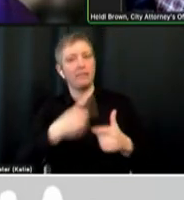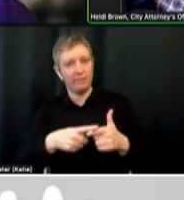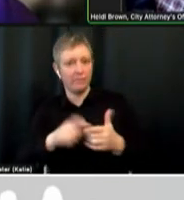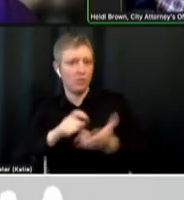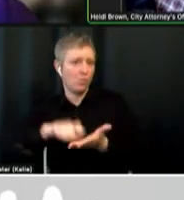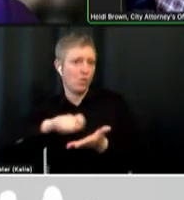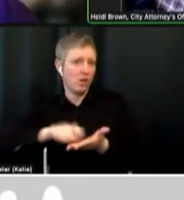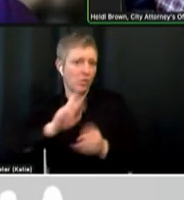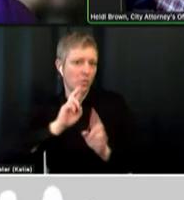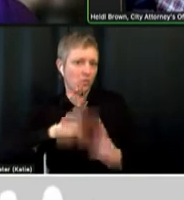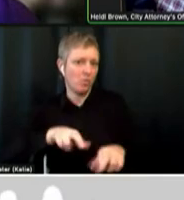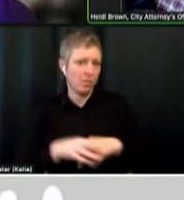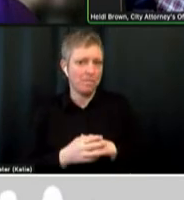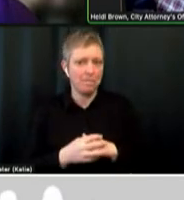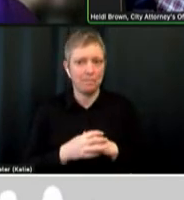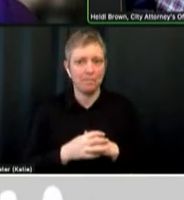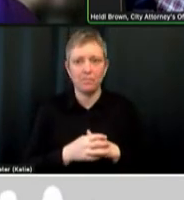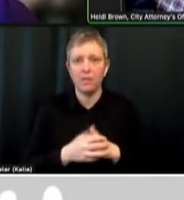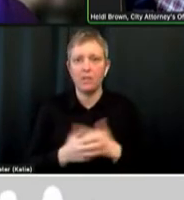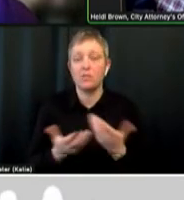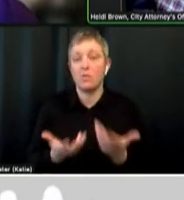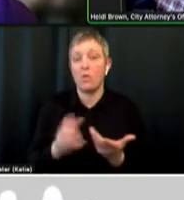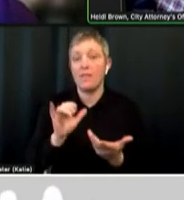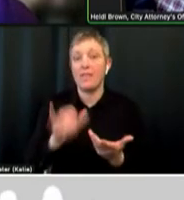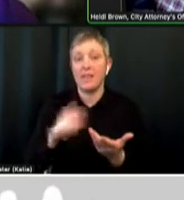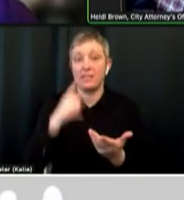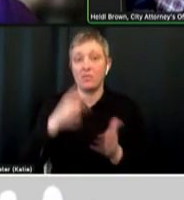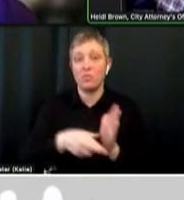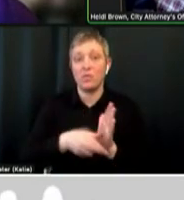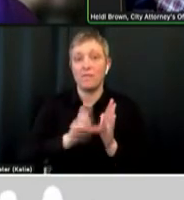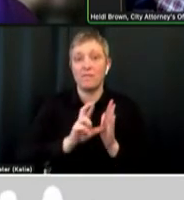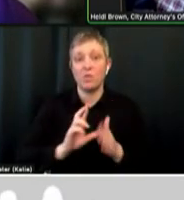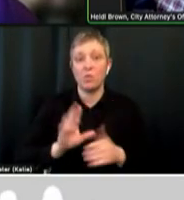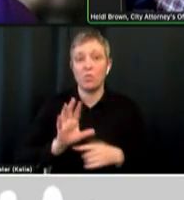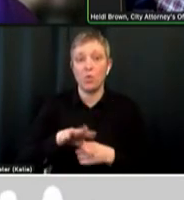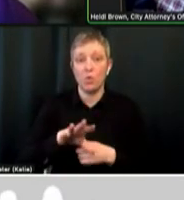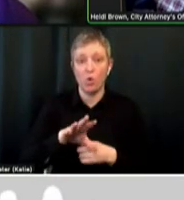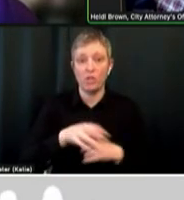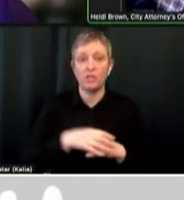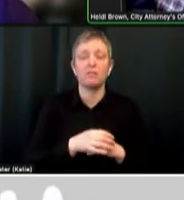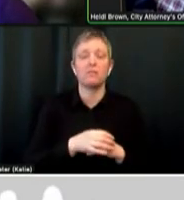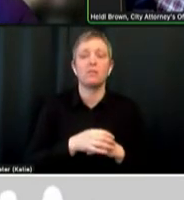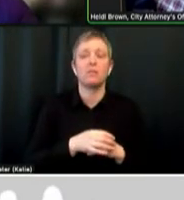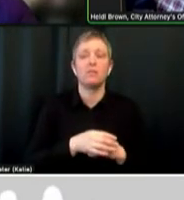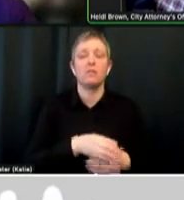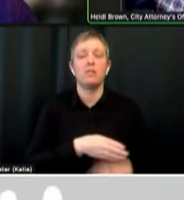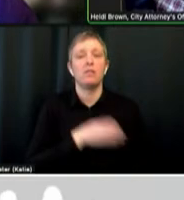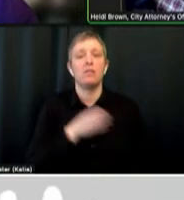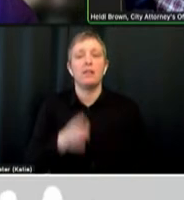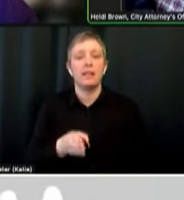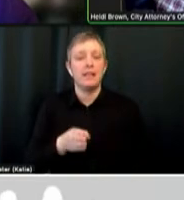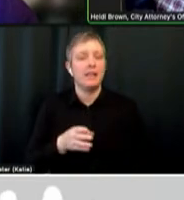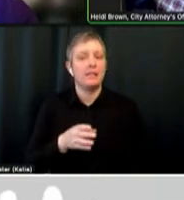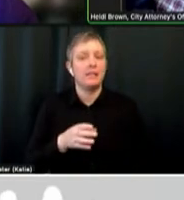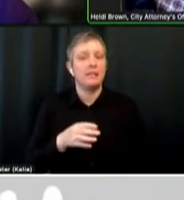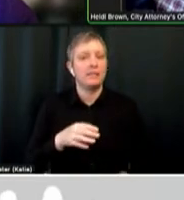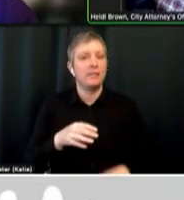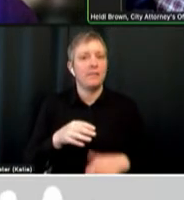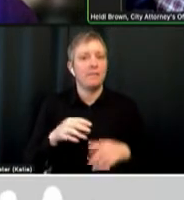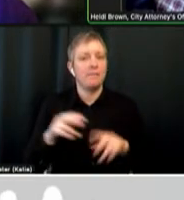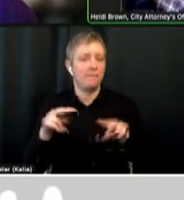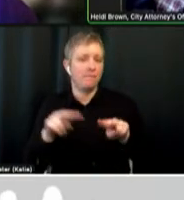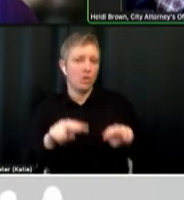That's the reviewing of the recordings. The next area that we addressed was review of body camera footage by others. And